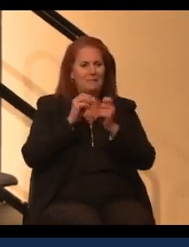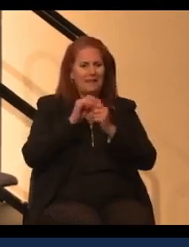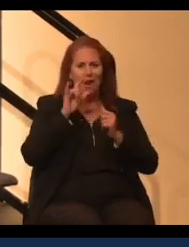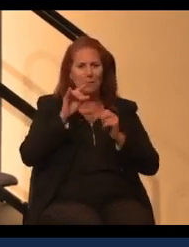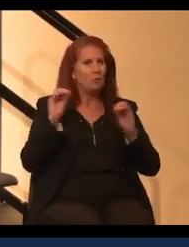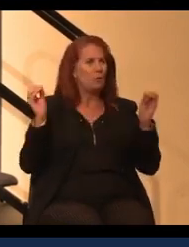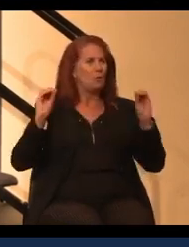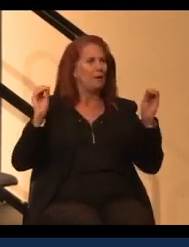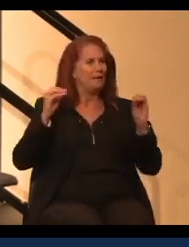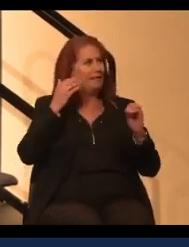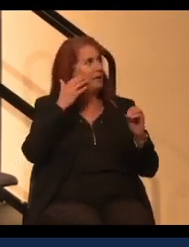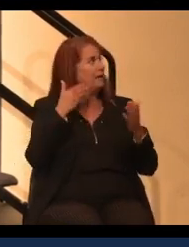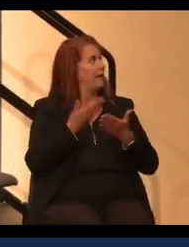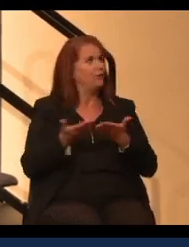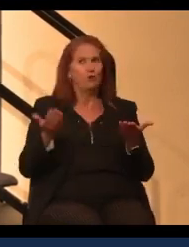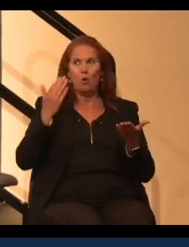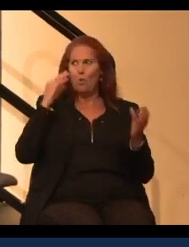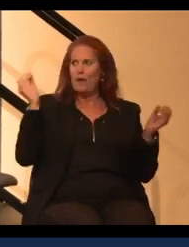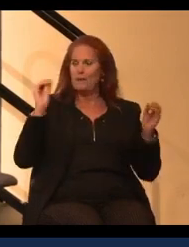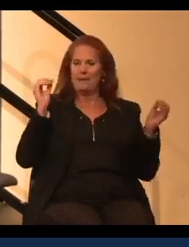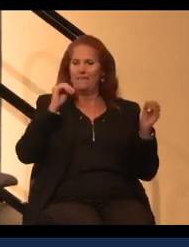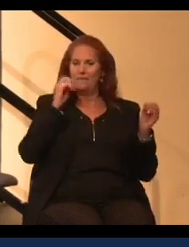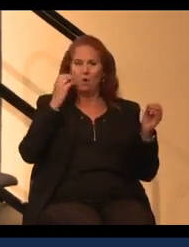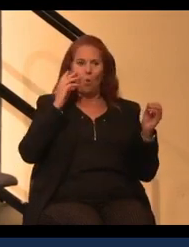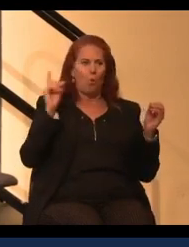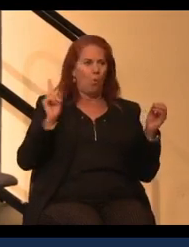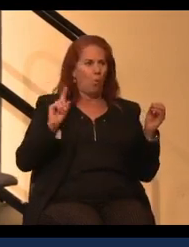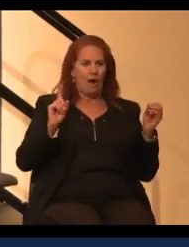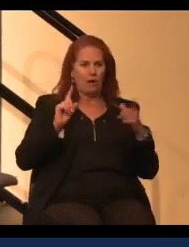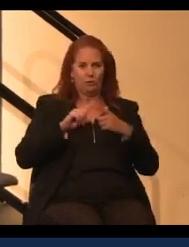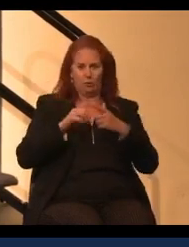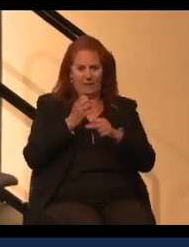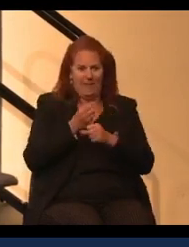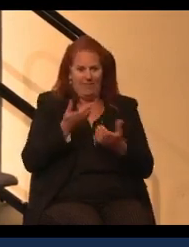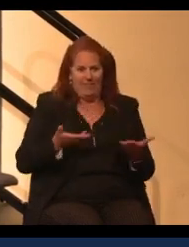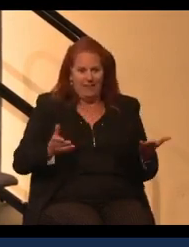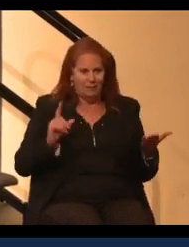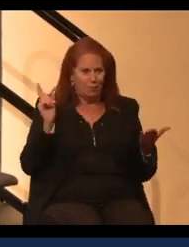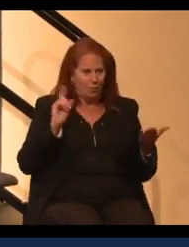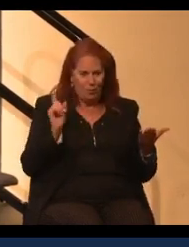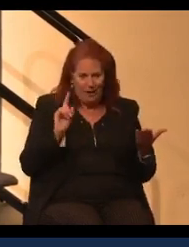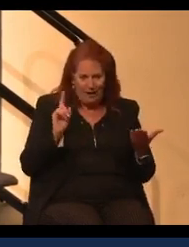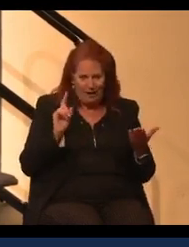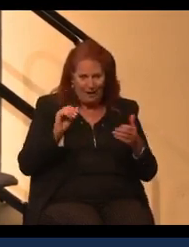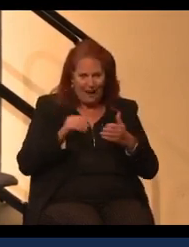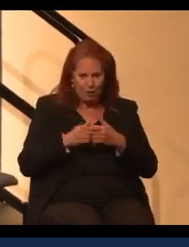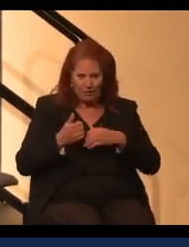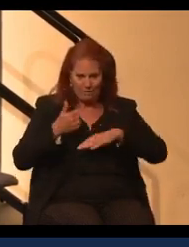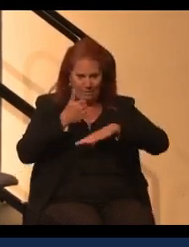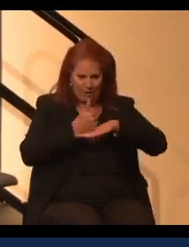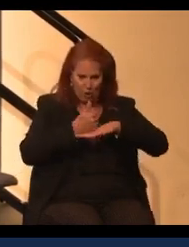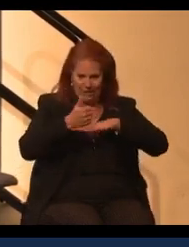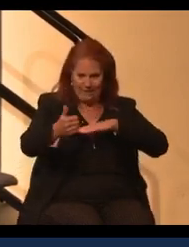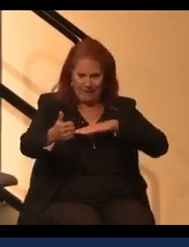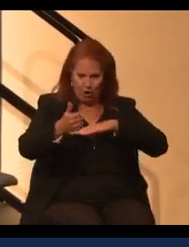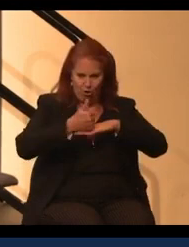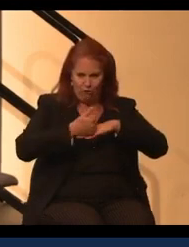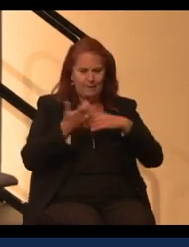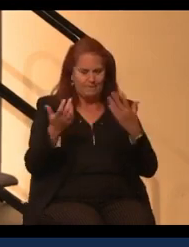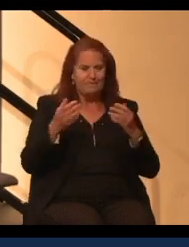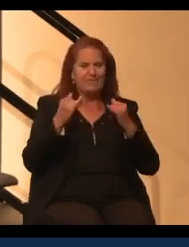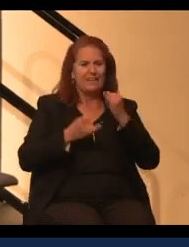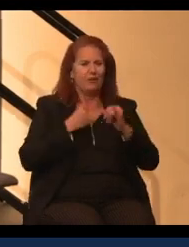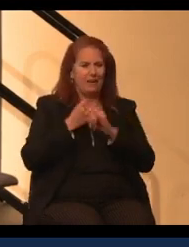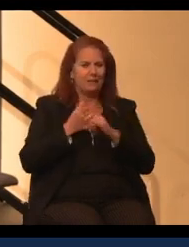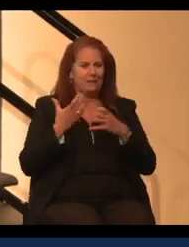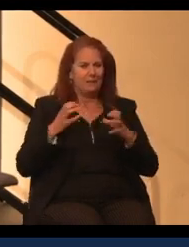come and they don't know anybody, and they don't even know where to get things, right? How to get from here to there. And so internationals have